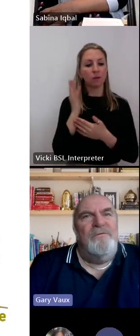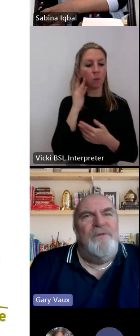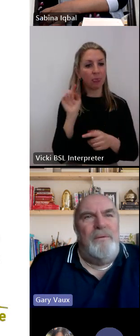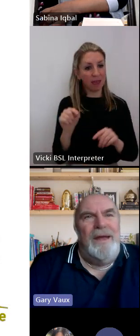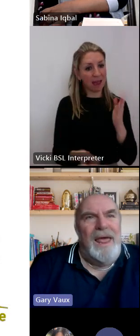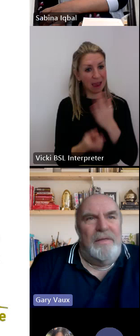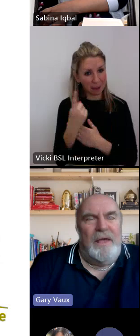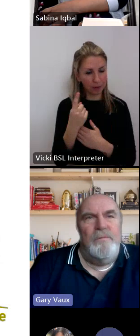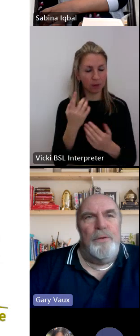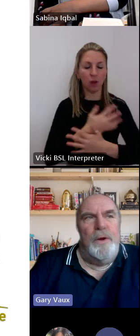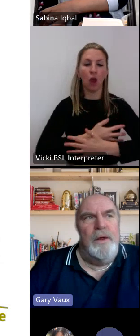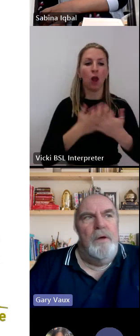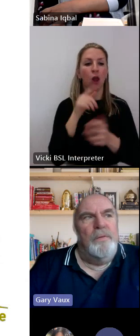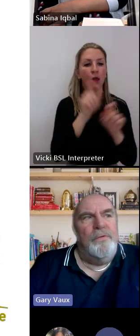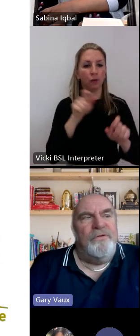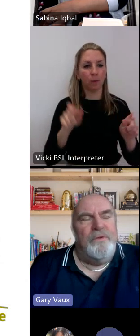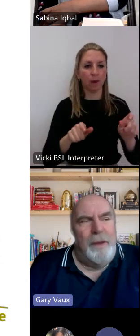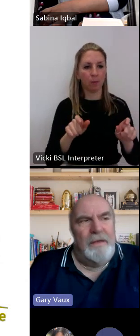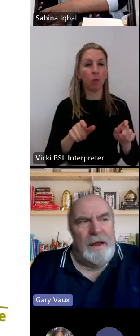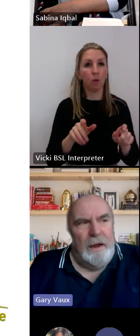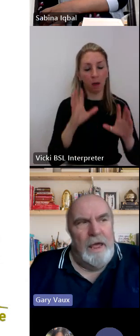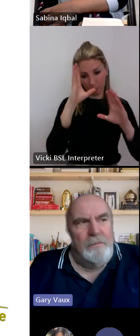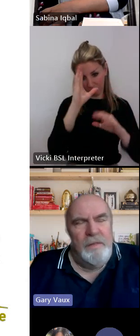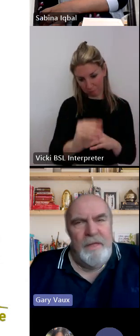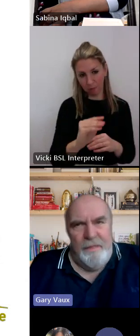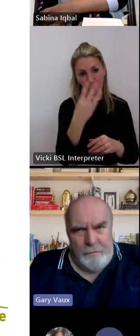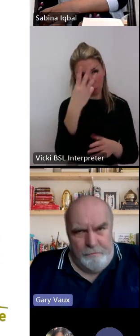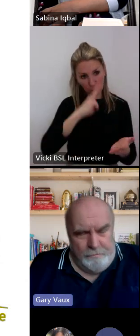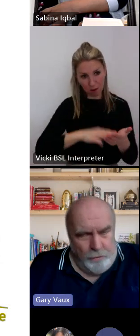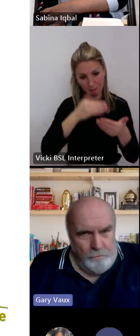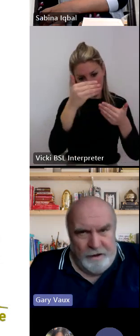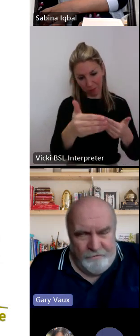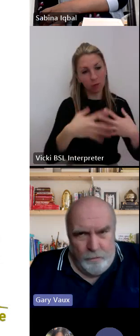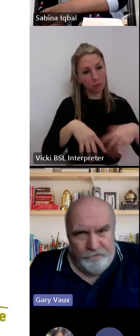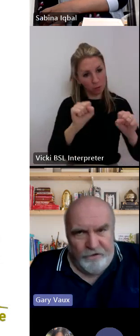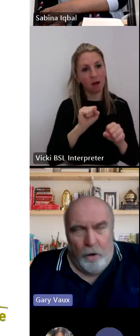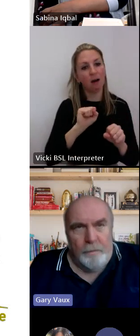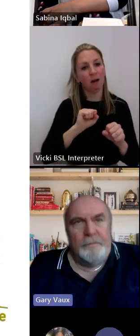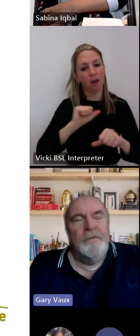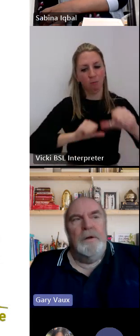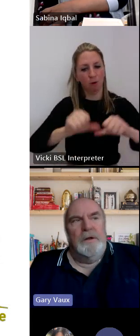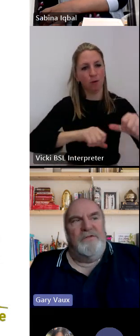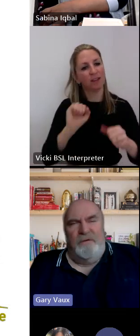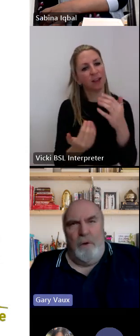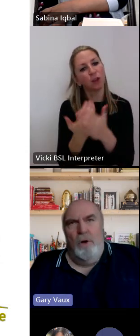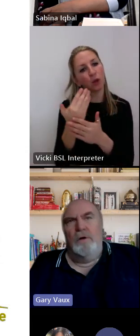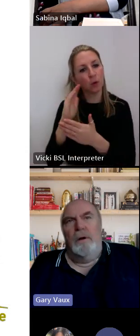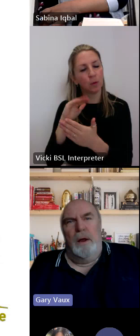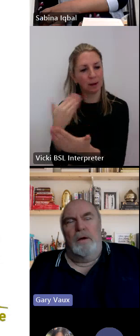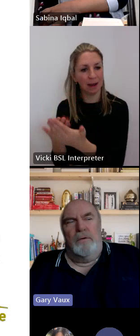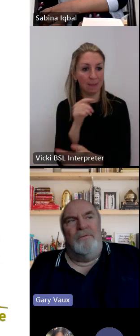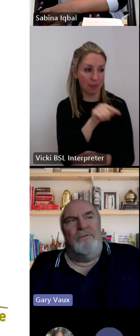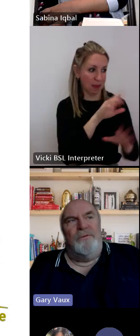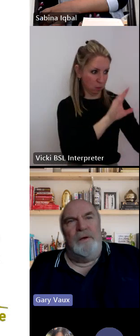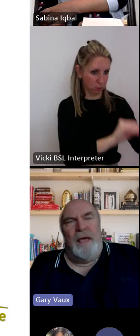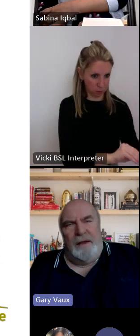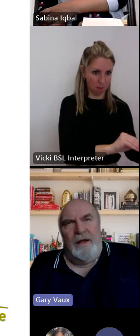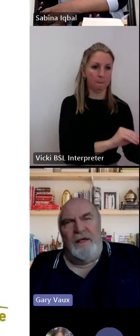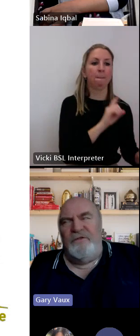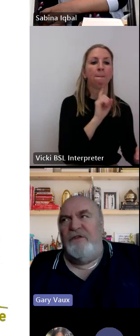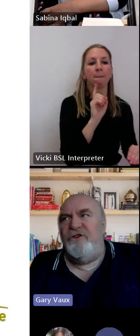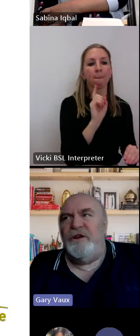leaving it very late. They're given 3 months to make their claim, and then their current benefit will stop unless they've got grounds